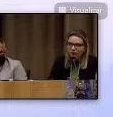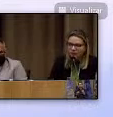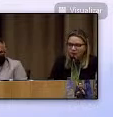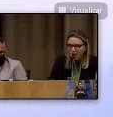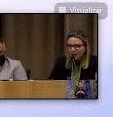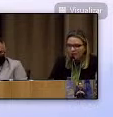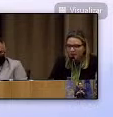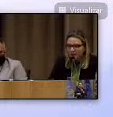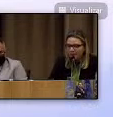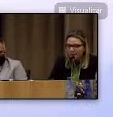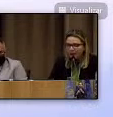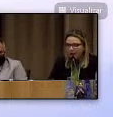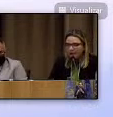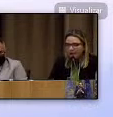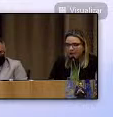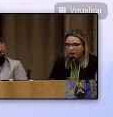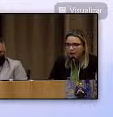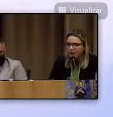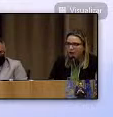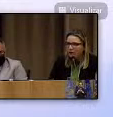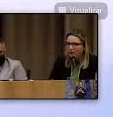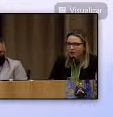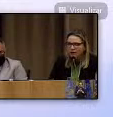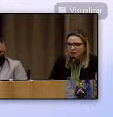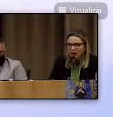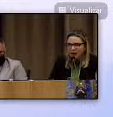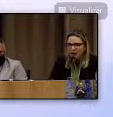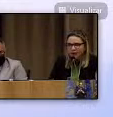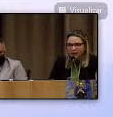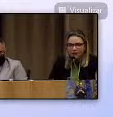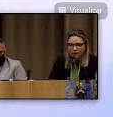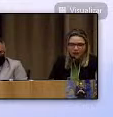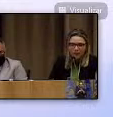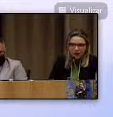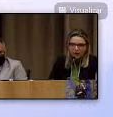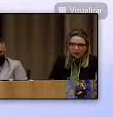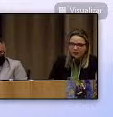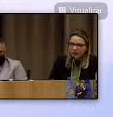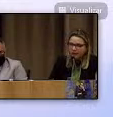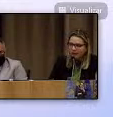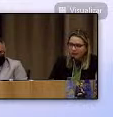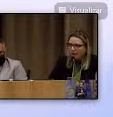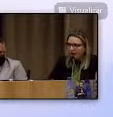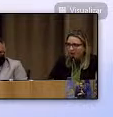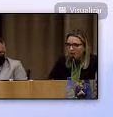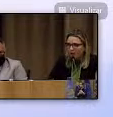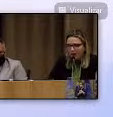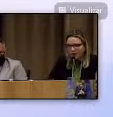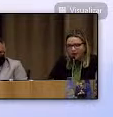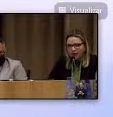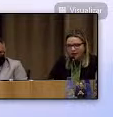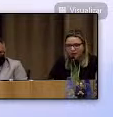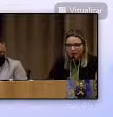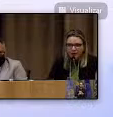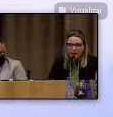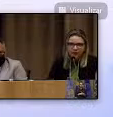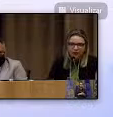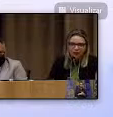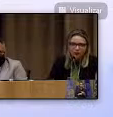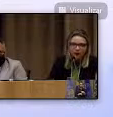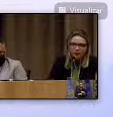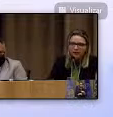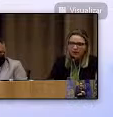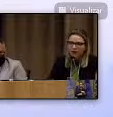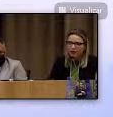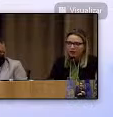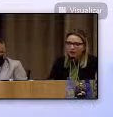to let this happen between hospitals, because remember there were two hospitals in one. Most of them, they were not adapted